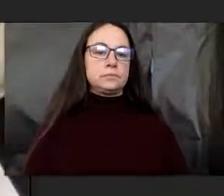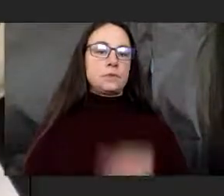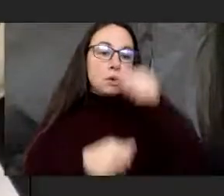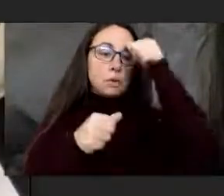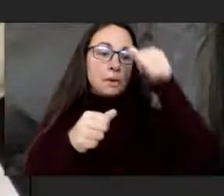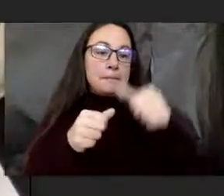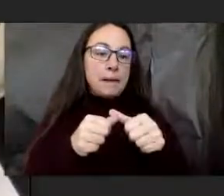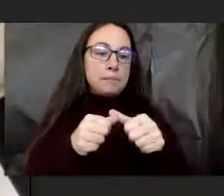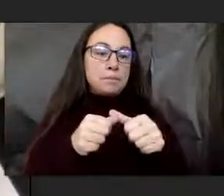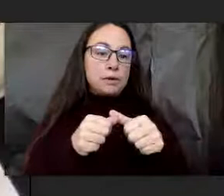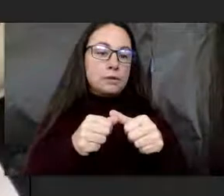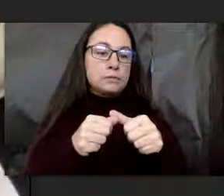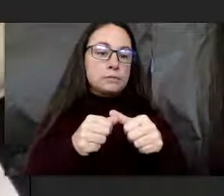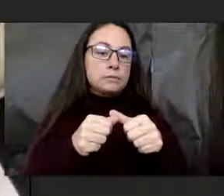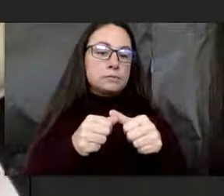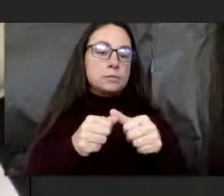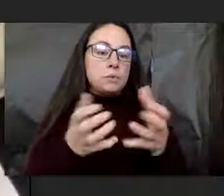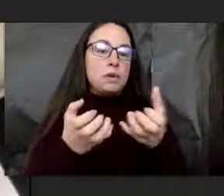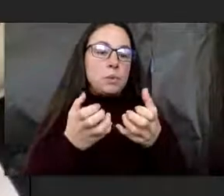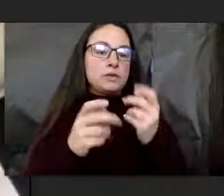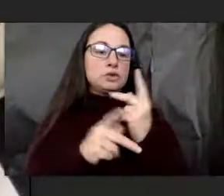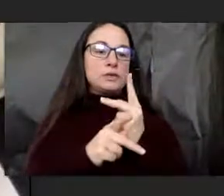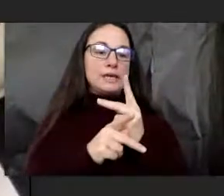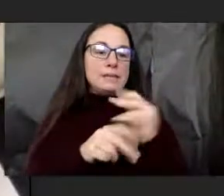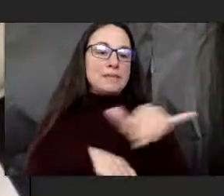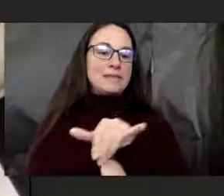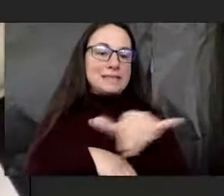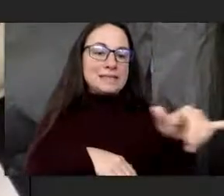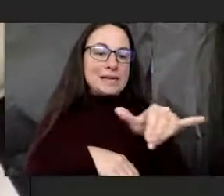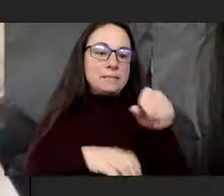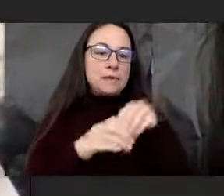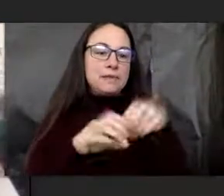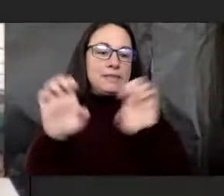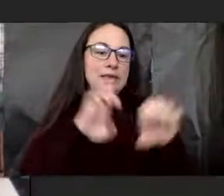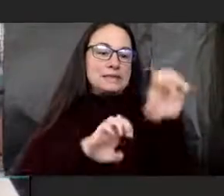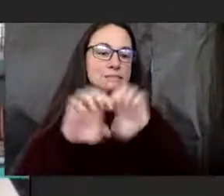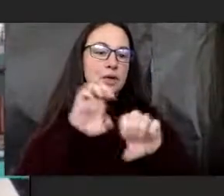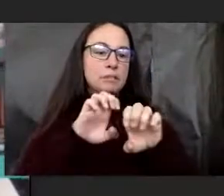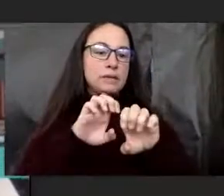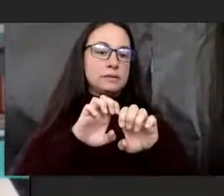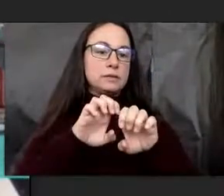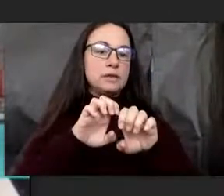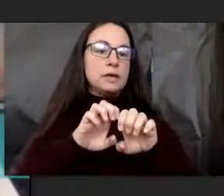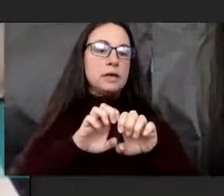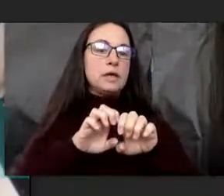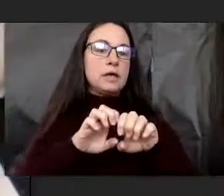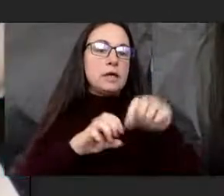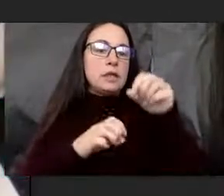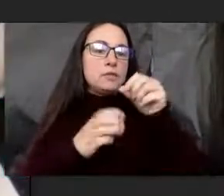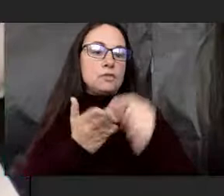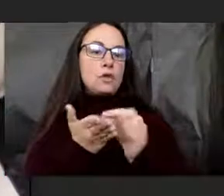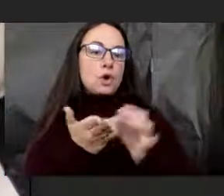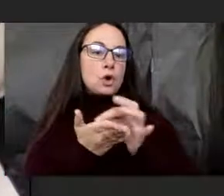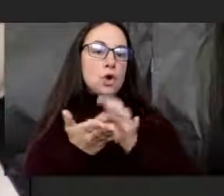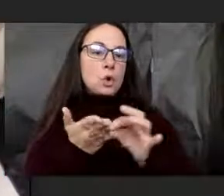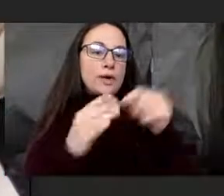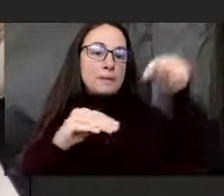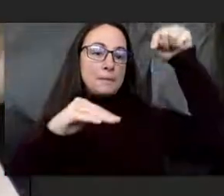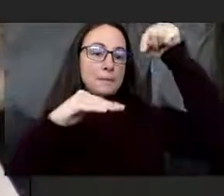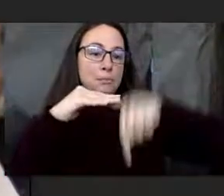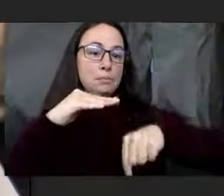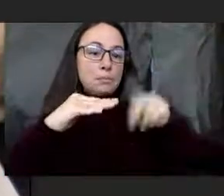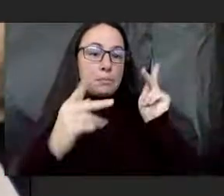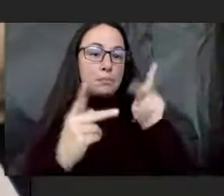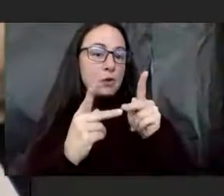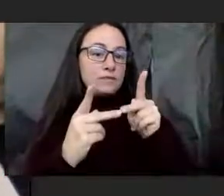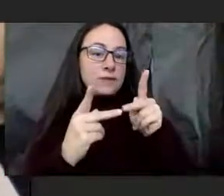Remember that one of the things that we want to keep the same in the experiment to keep it fair is you want to make sure that the coin isn't going in a perfect dive